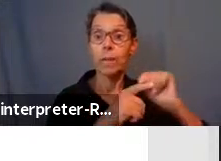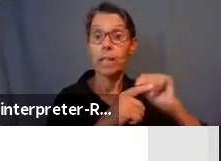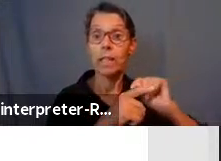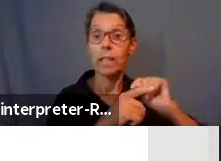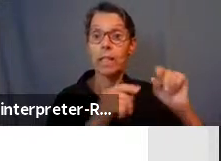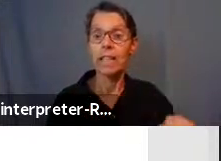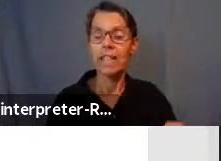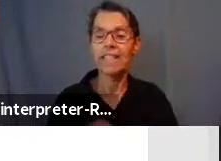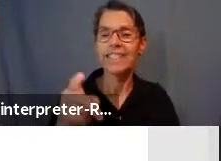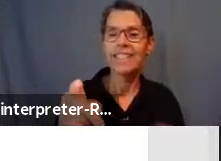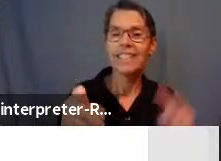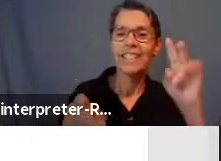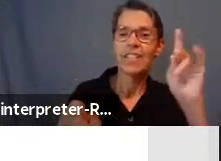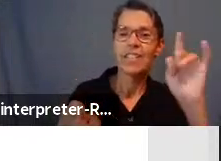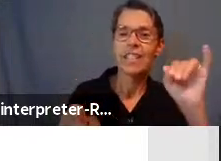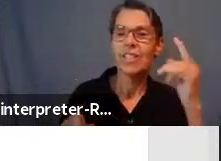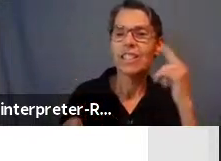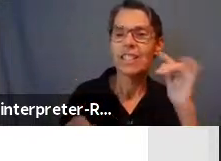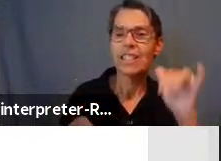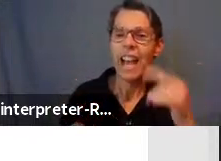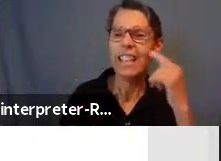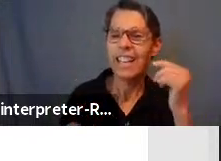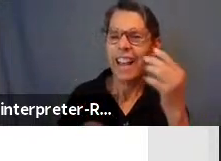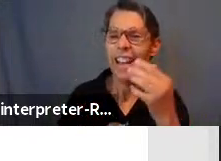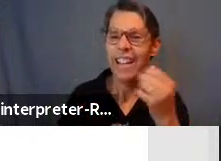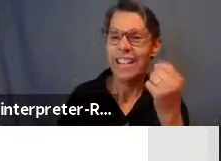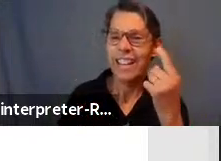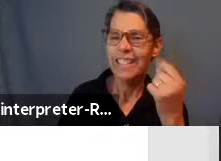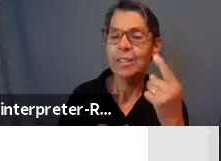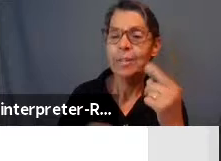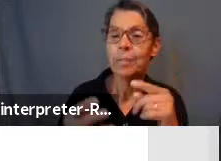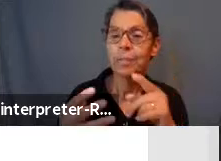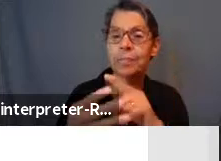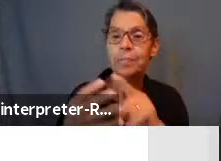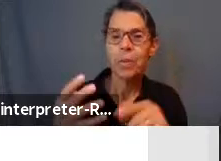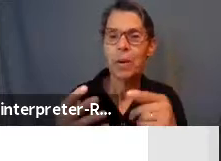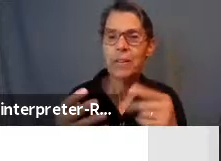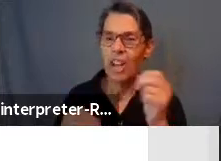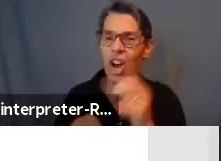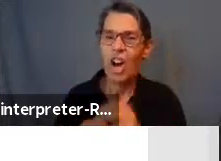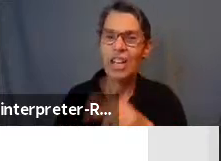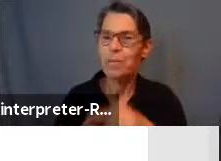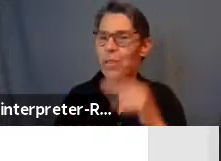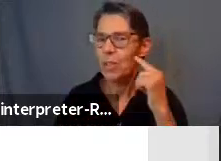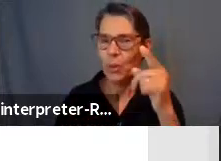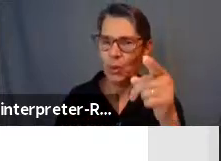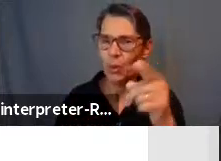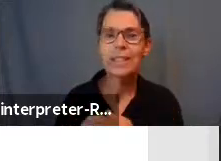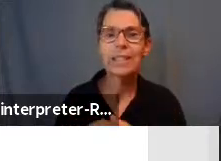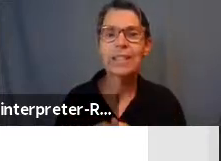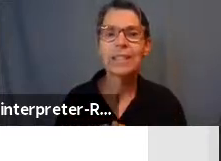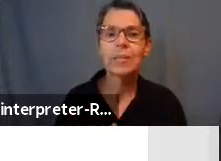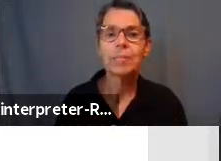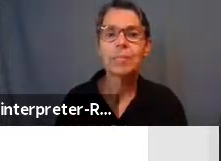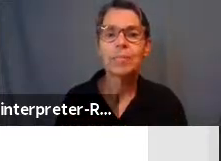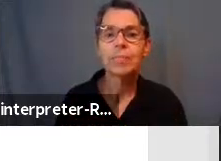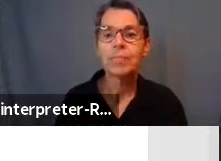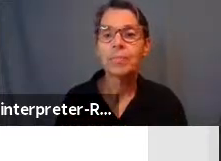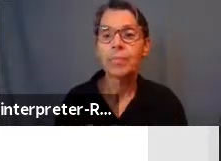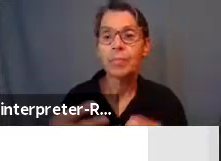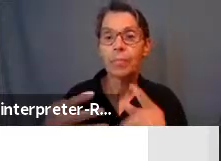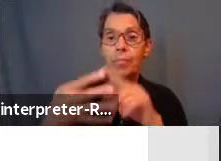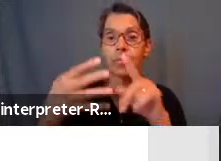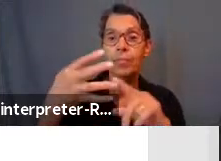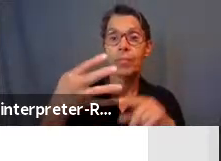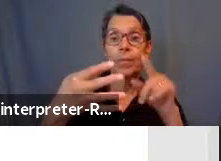Did you everybody hear that? I think I caught all 4 questions. We had a little bit of a hard time, but Jonella raised up, how